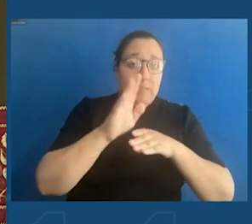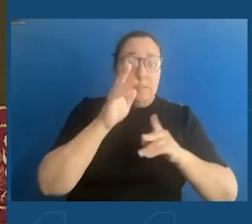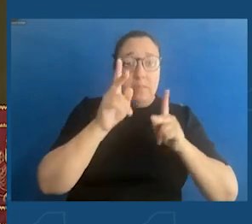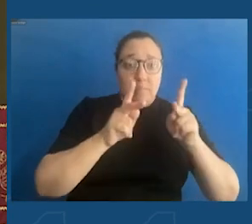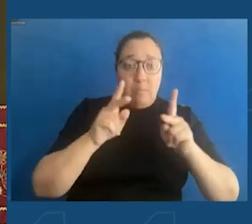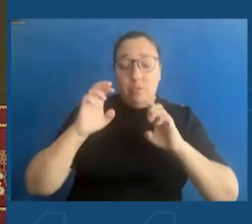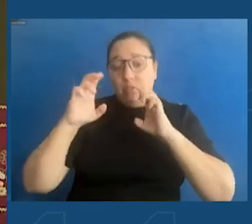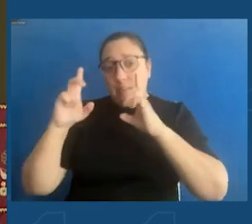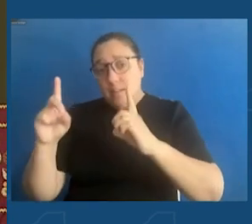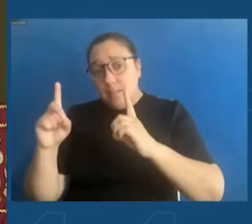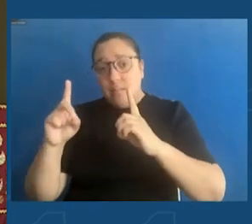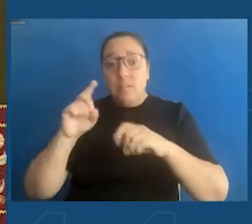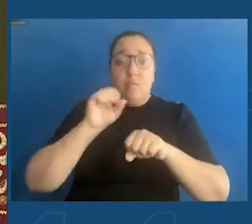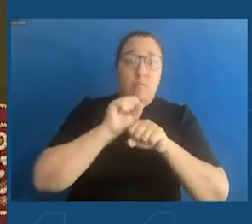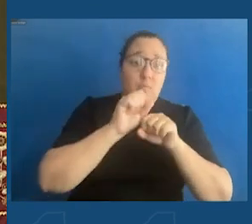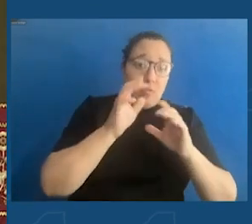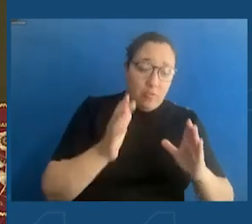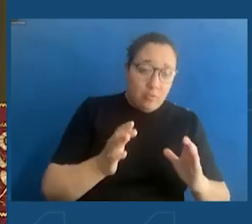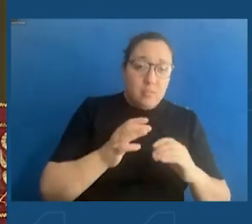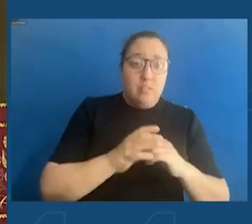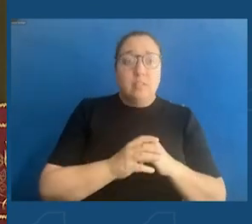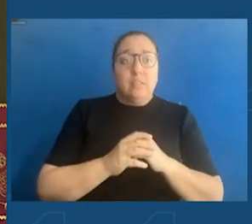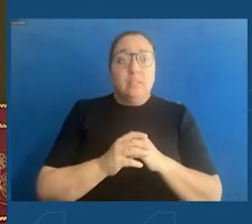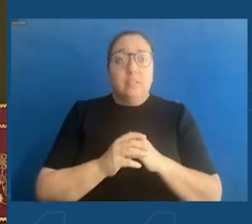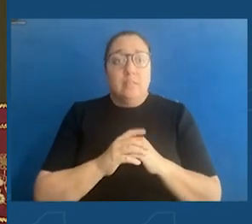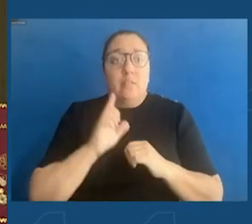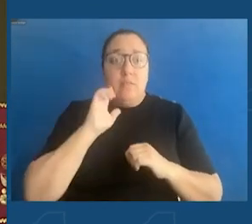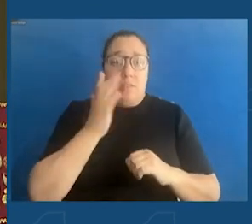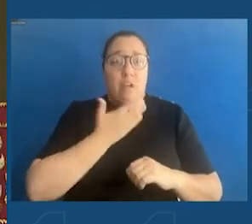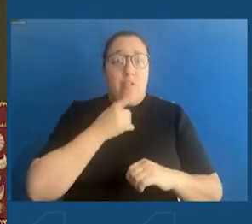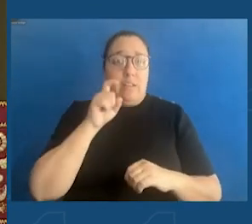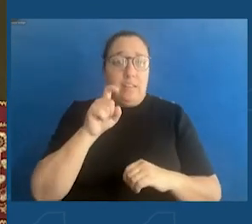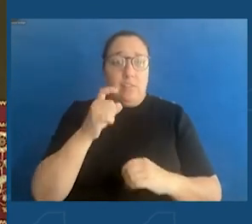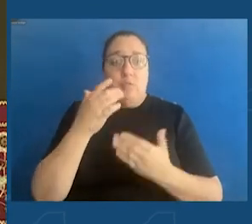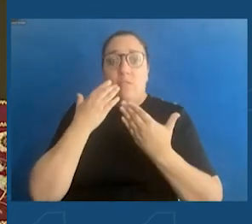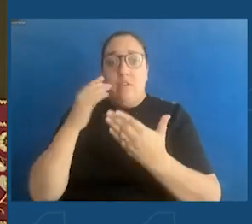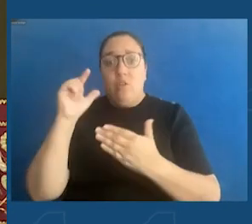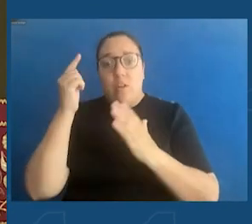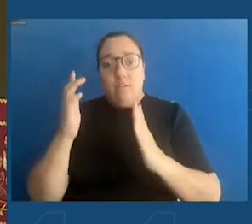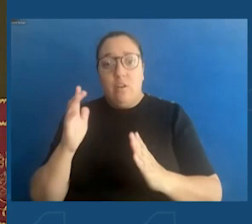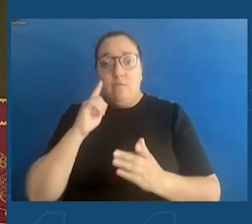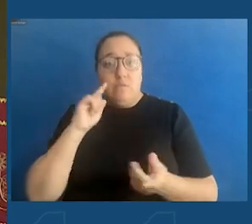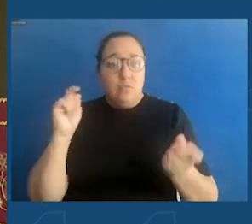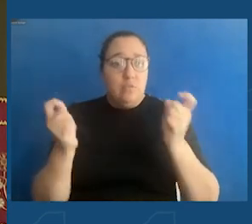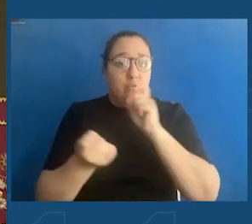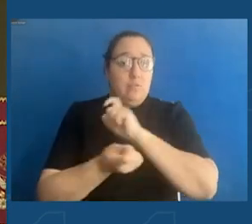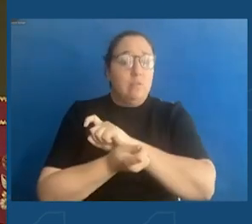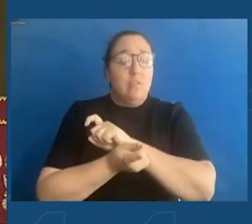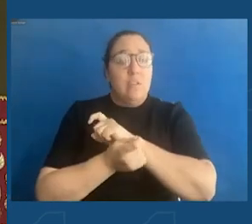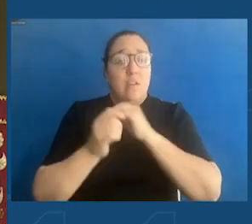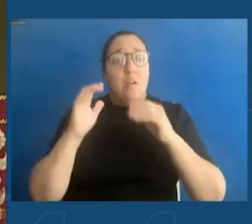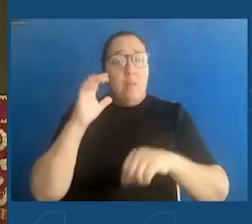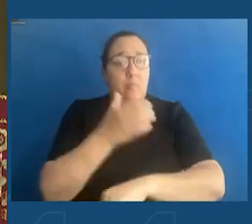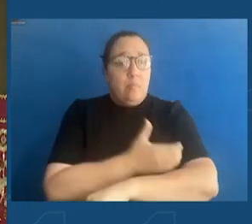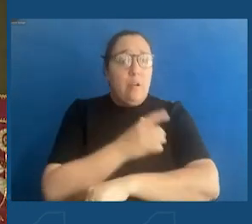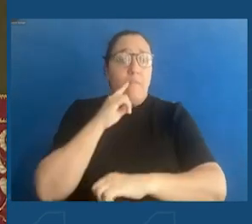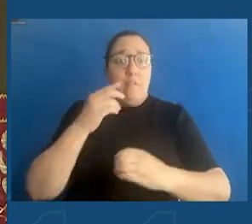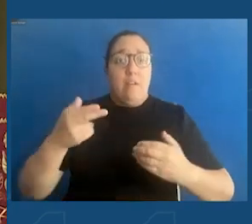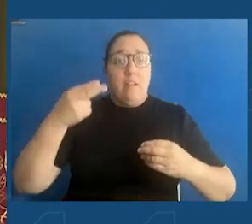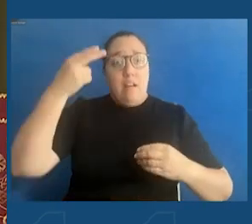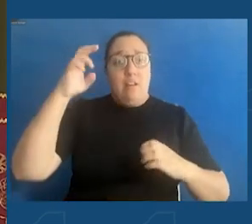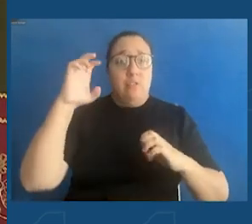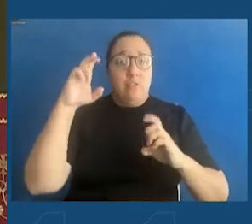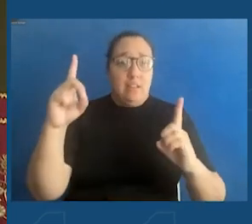needs. So thank you, Governor, for your belief in the transformative power of higher education and its critical role